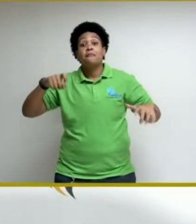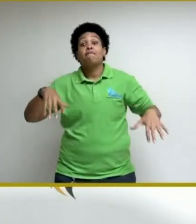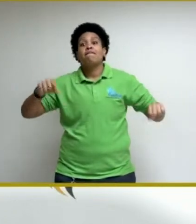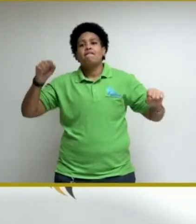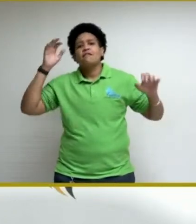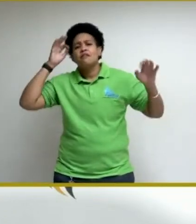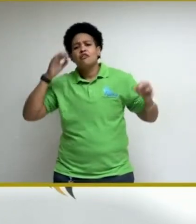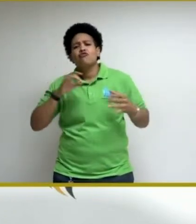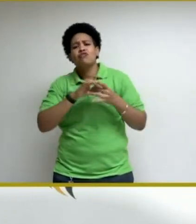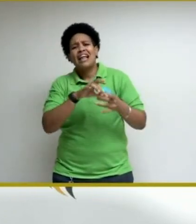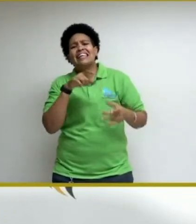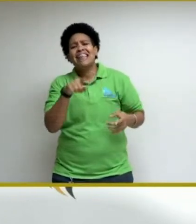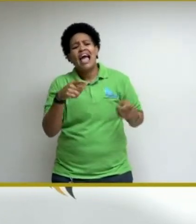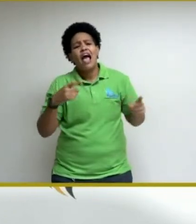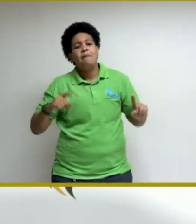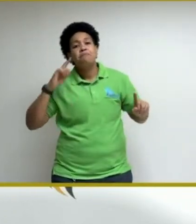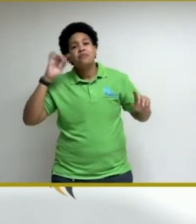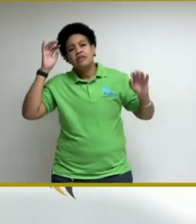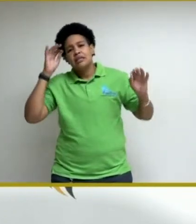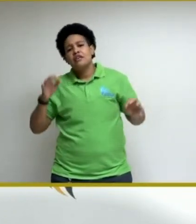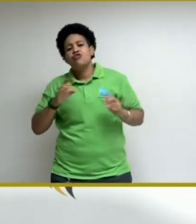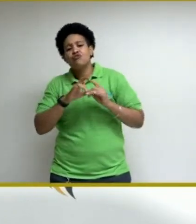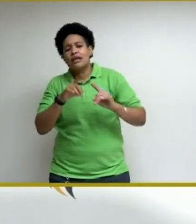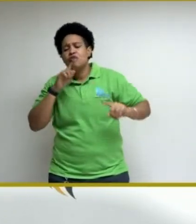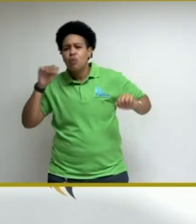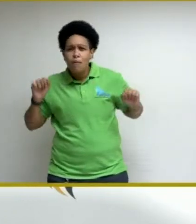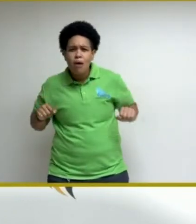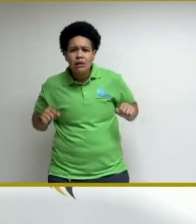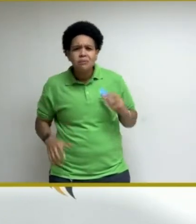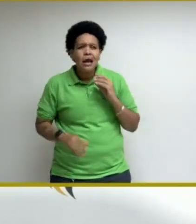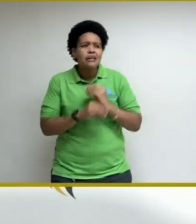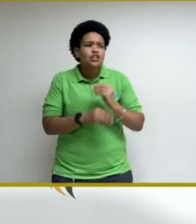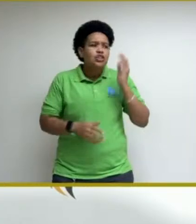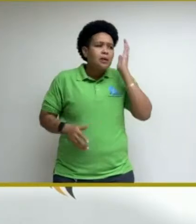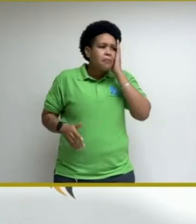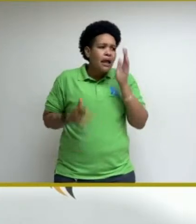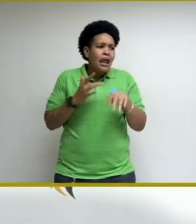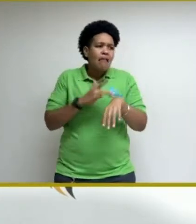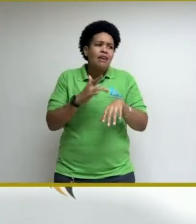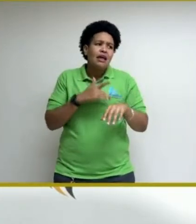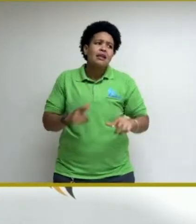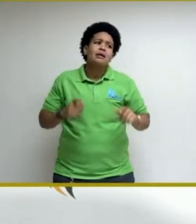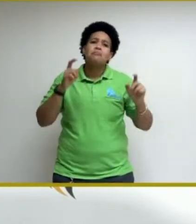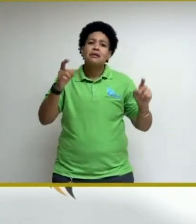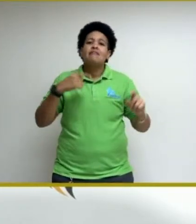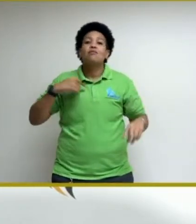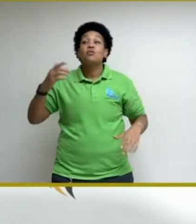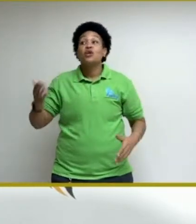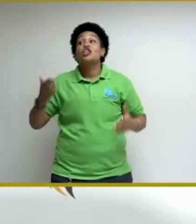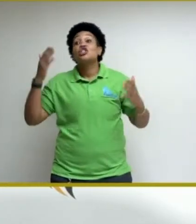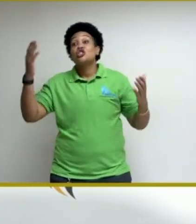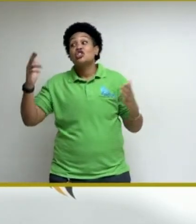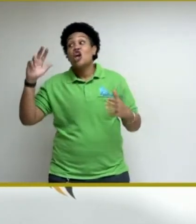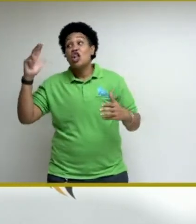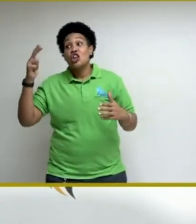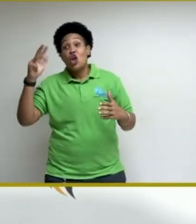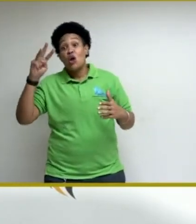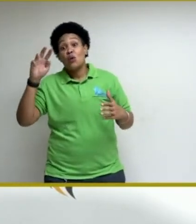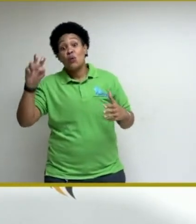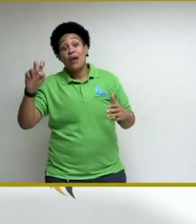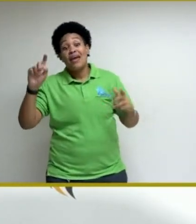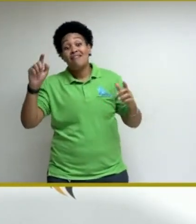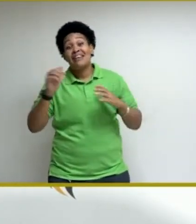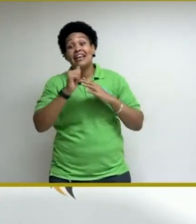on that. Decisions around possible additional beds, given that we're suggesting a third wave may lead to